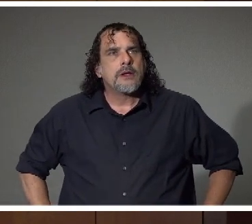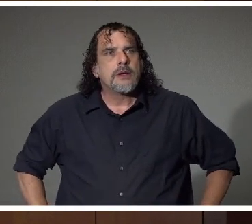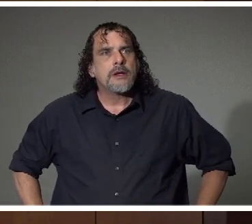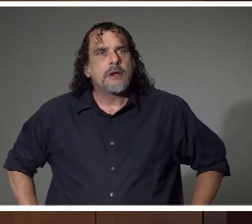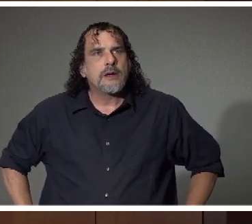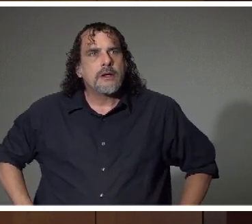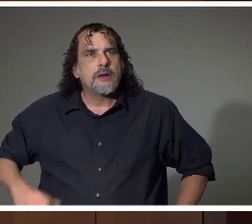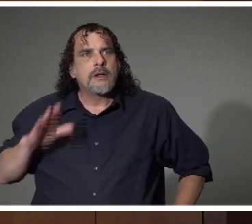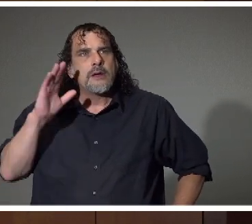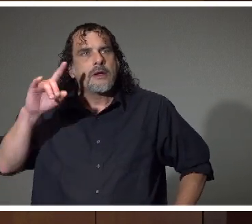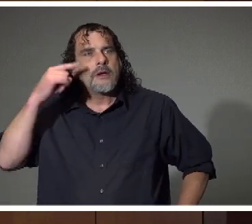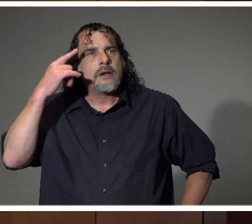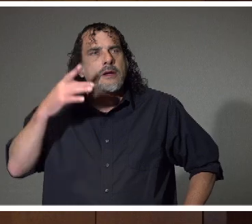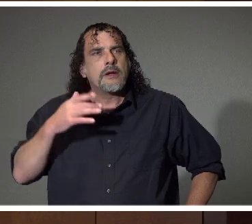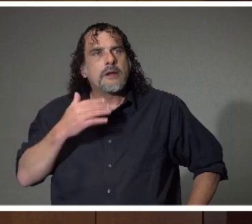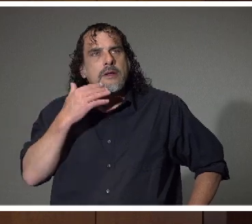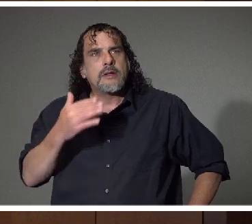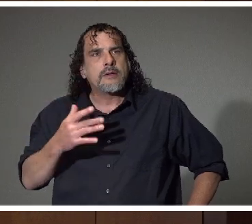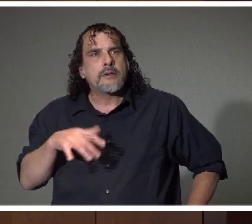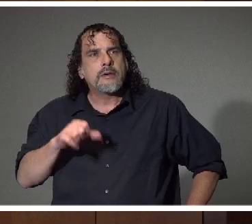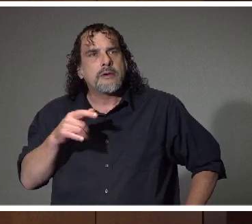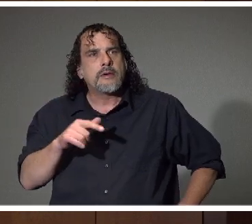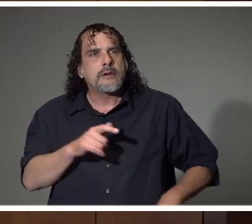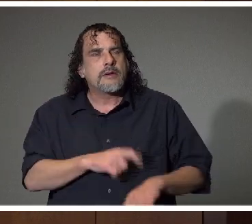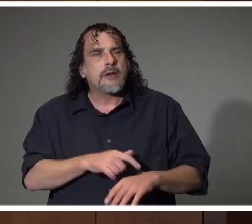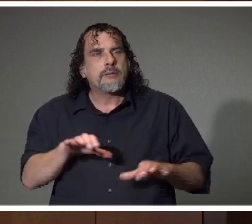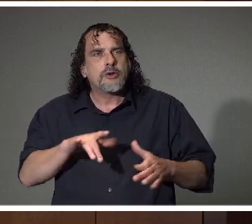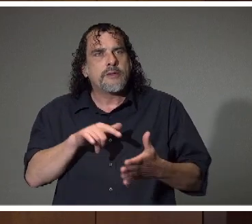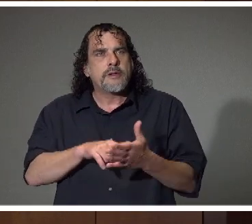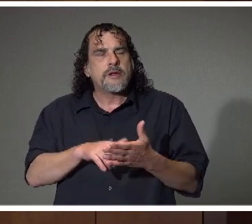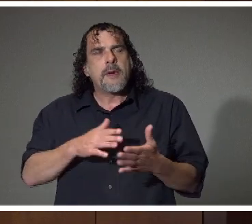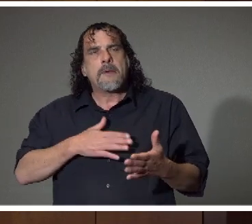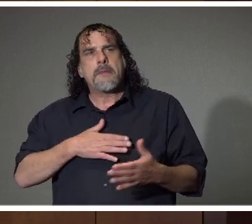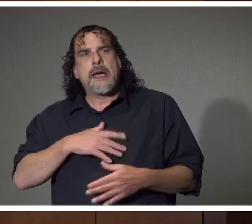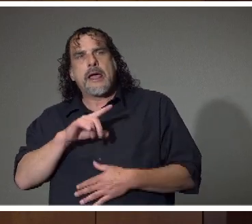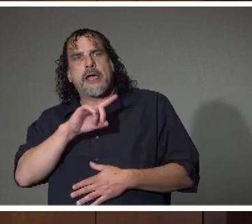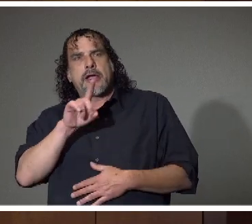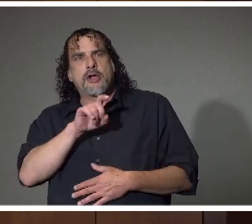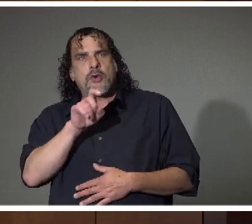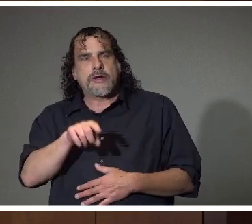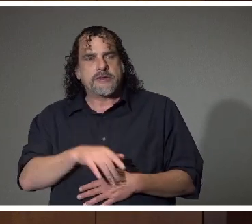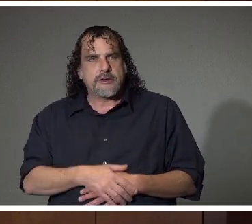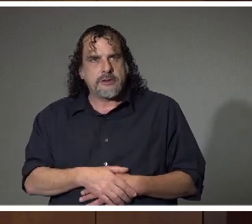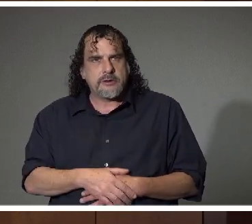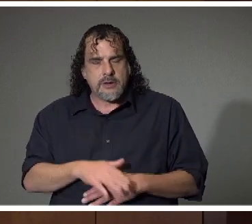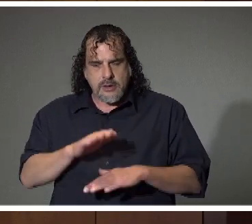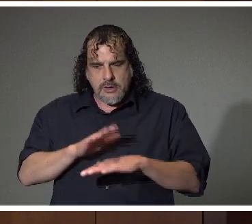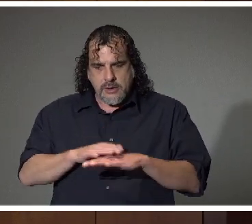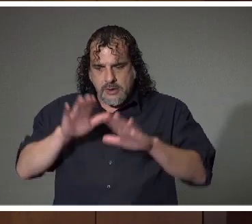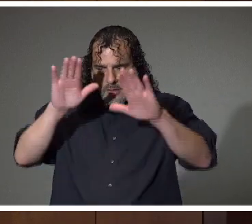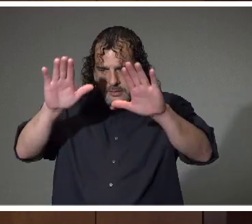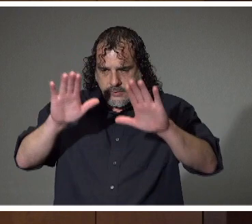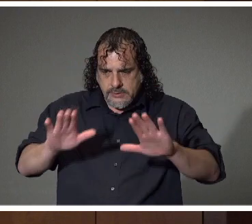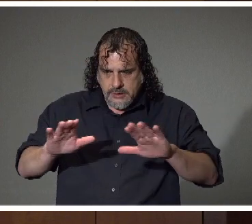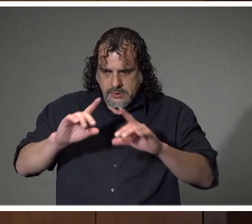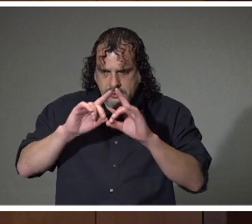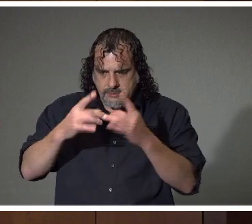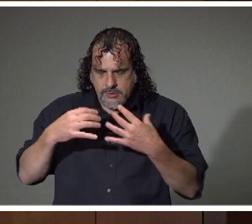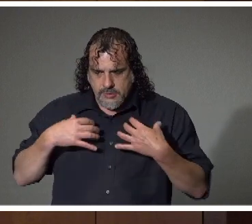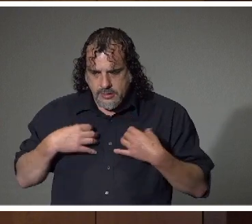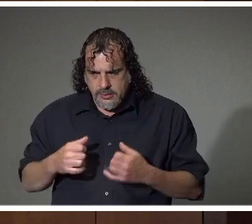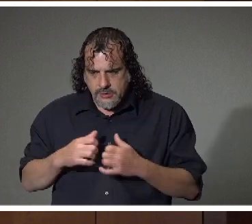Hi, Governor. Thank you so much for taking the time to do this. My question is, on Sunday, the Department of Health announced